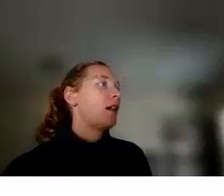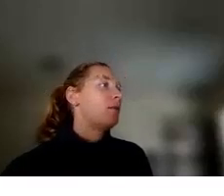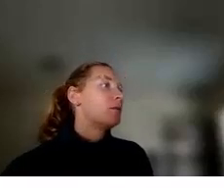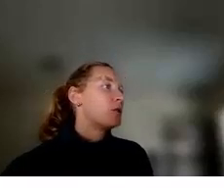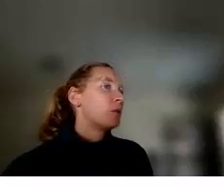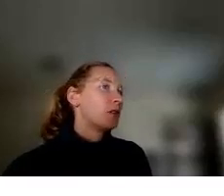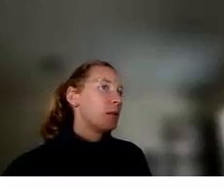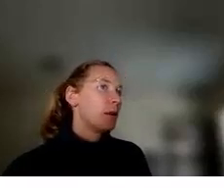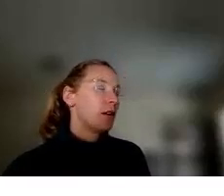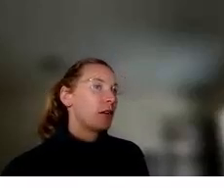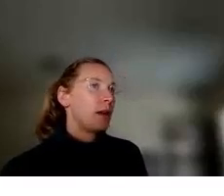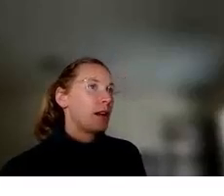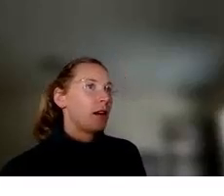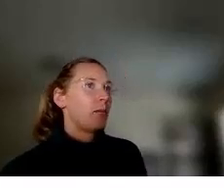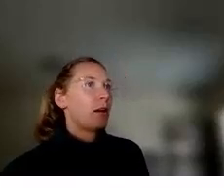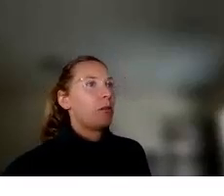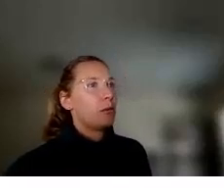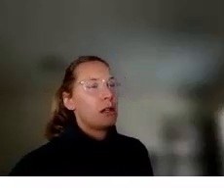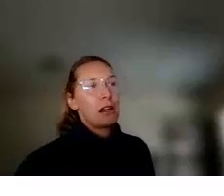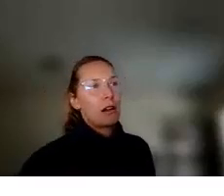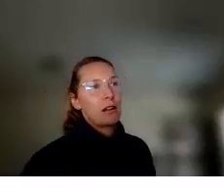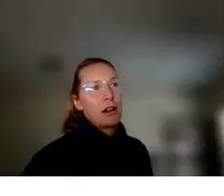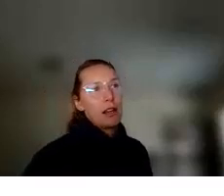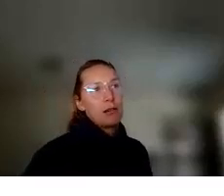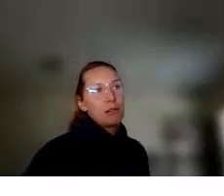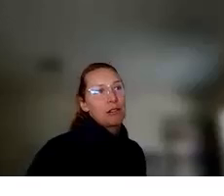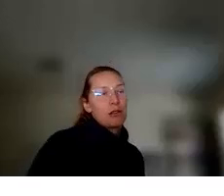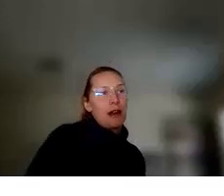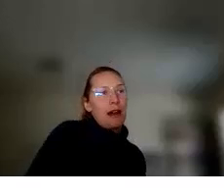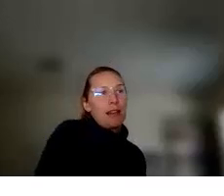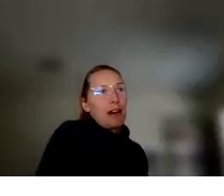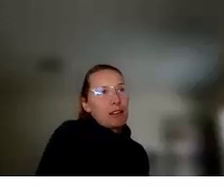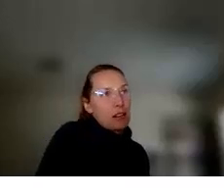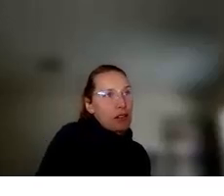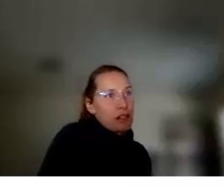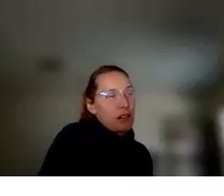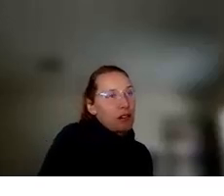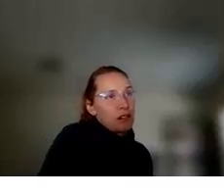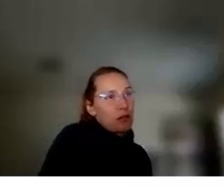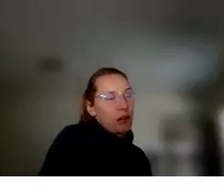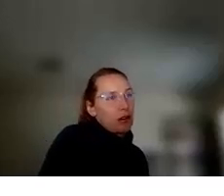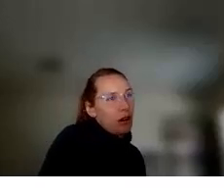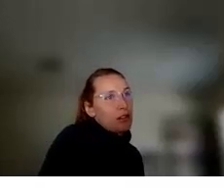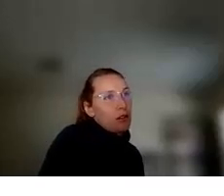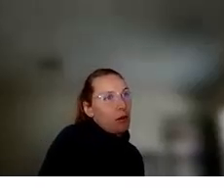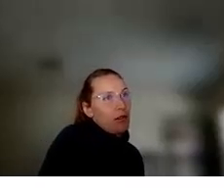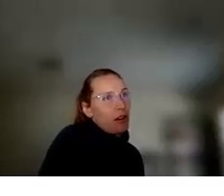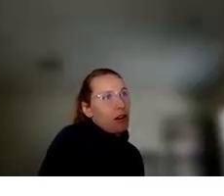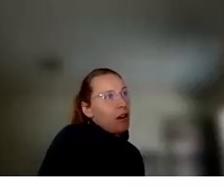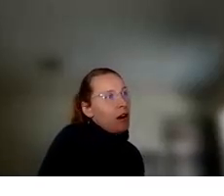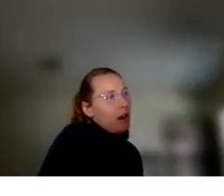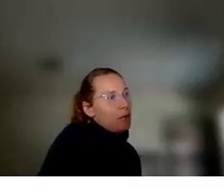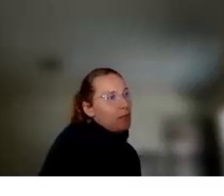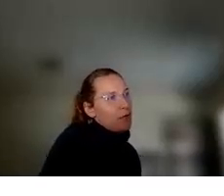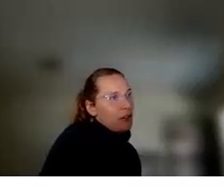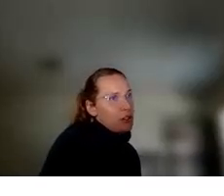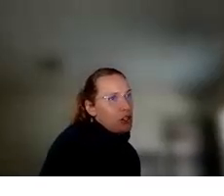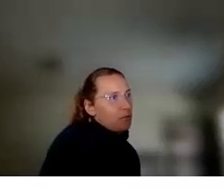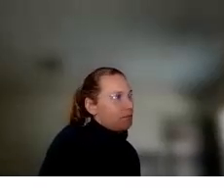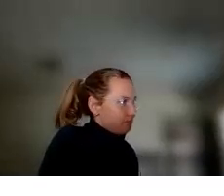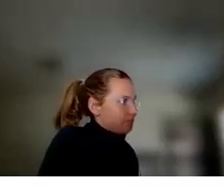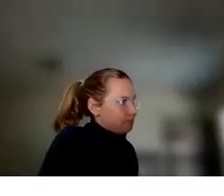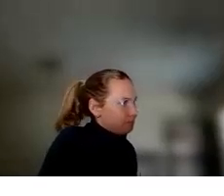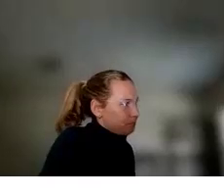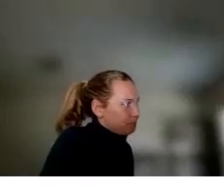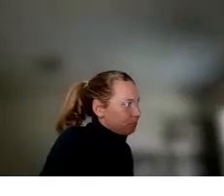time. So we'll keep it on our radar, but we are not able to add that service onto the waiver for